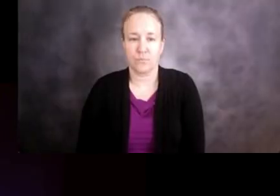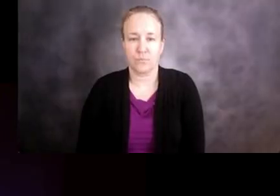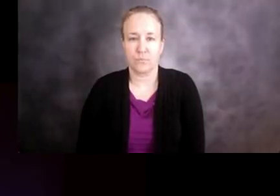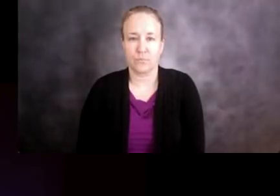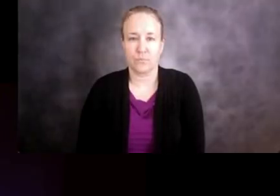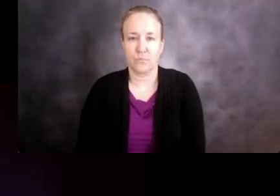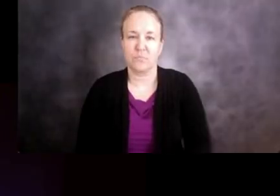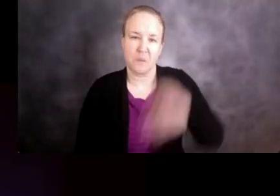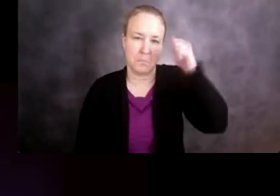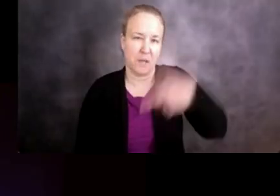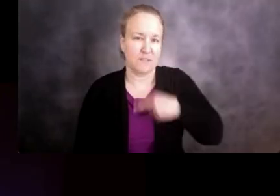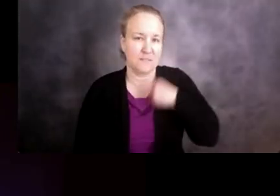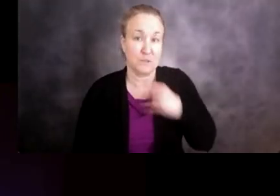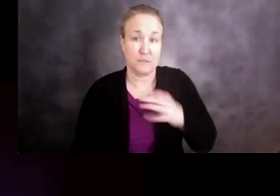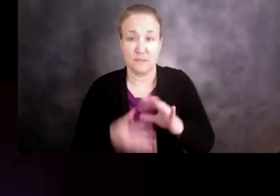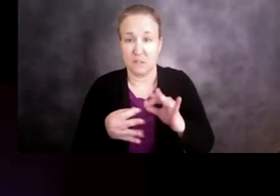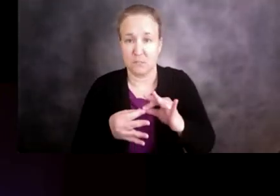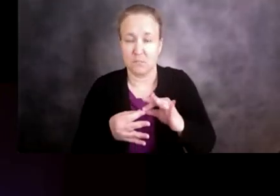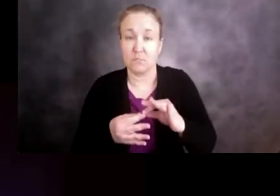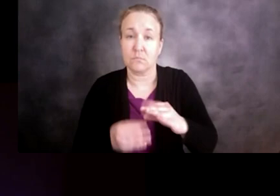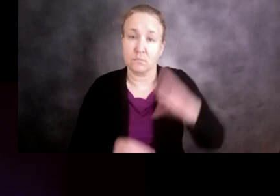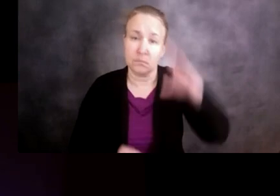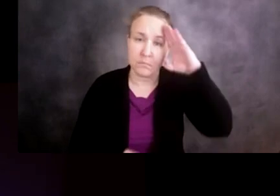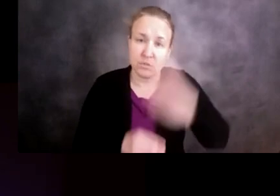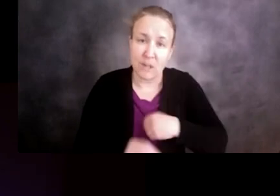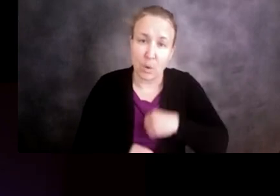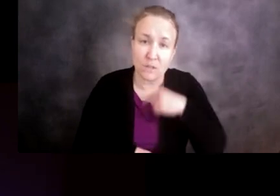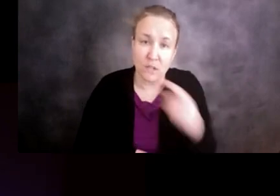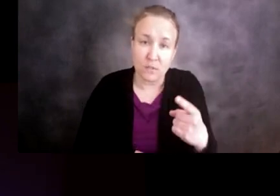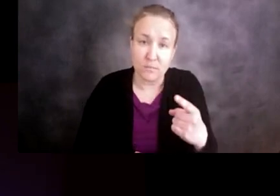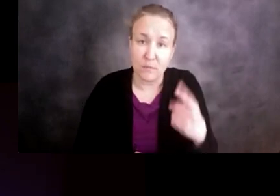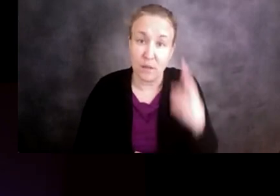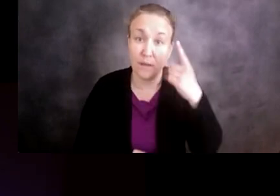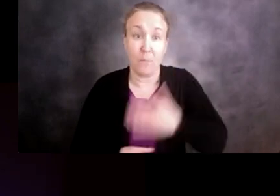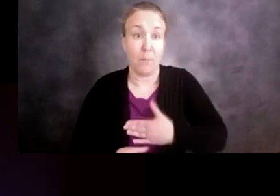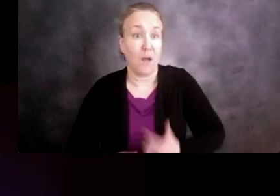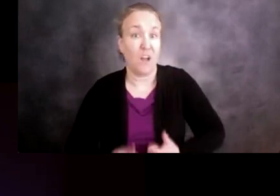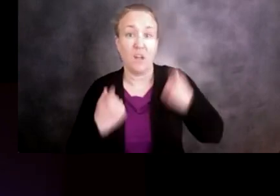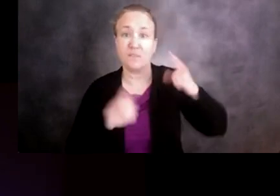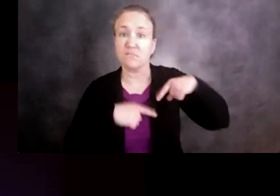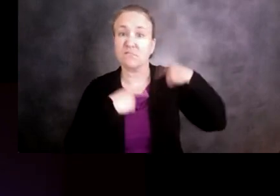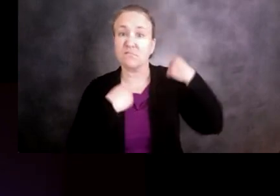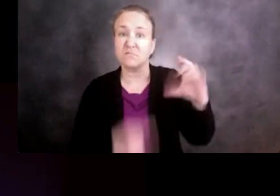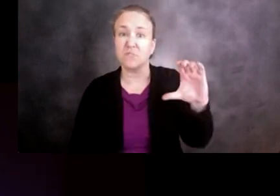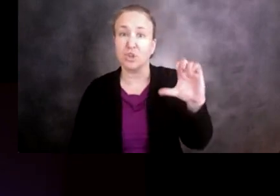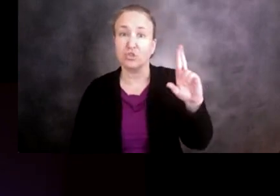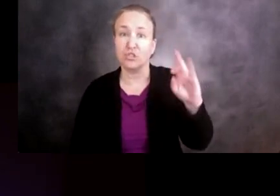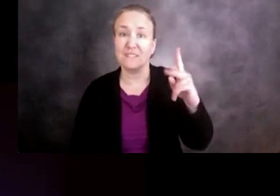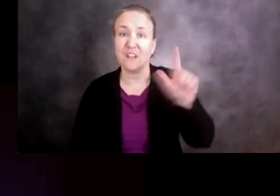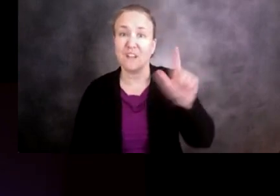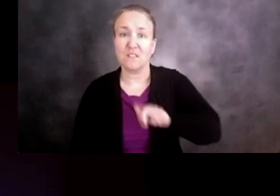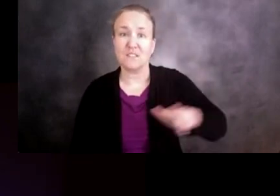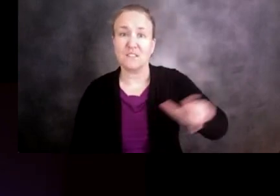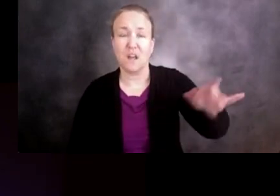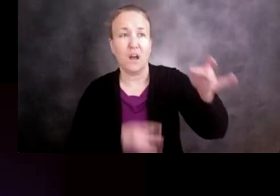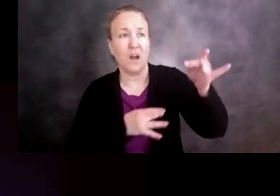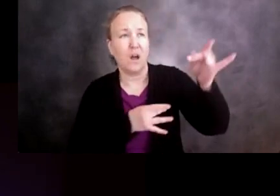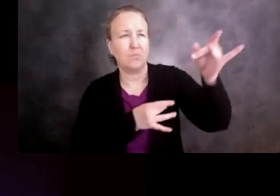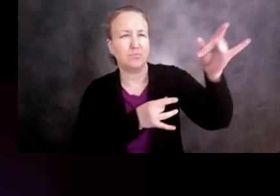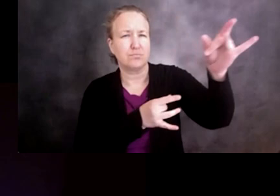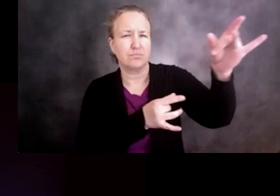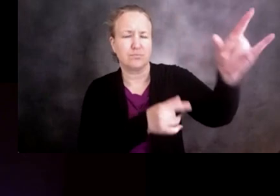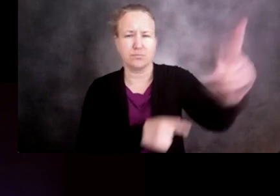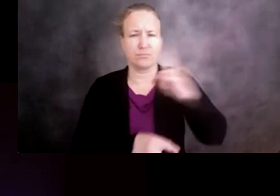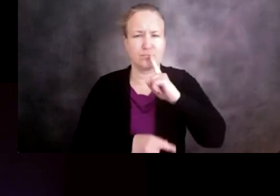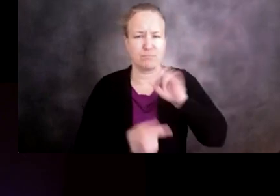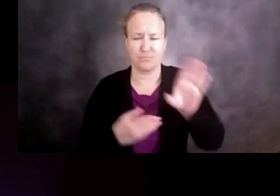Well, son, I'll tell you. Life for me ain't been no crystal stair. It's had tacks in it and splinters and